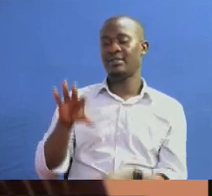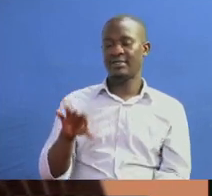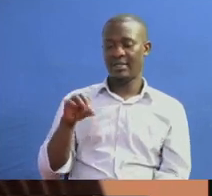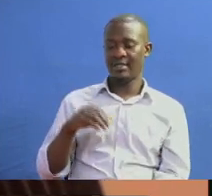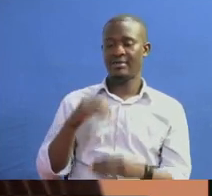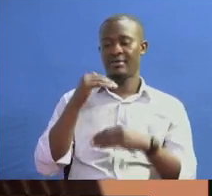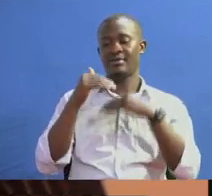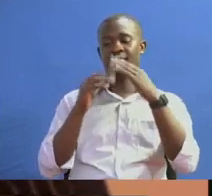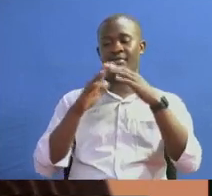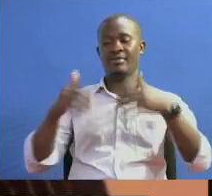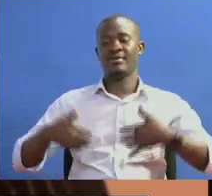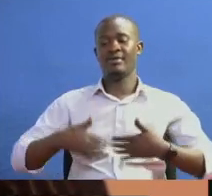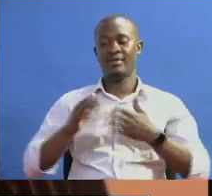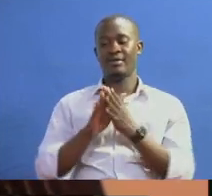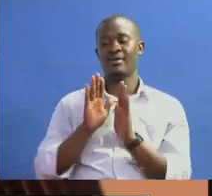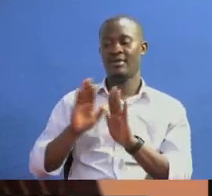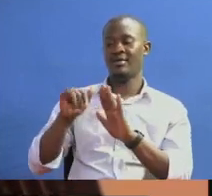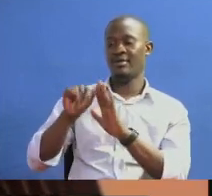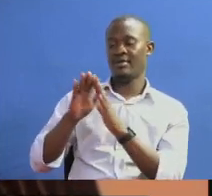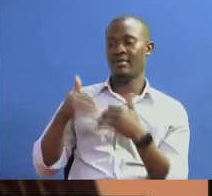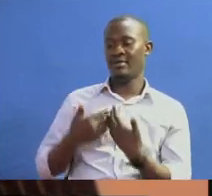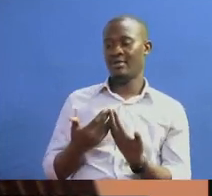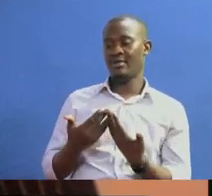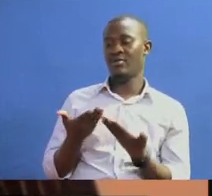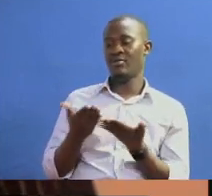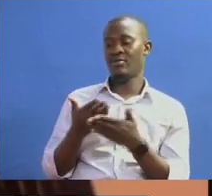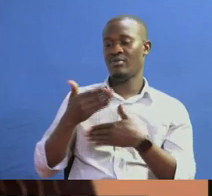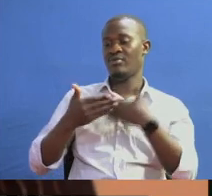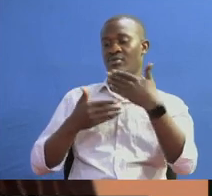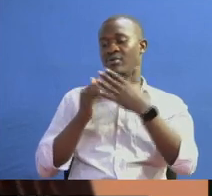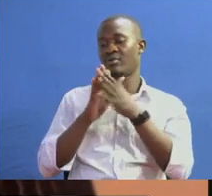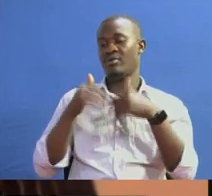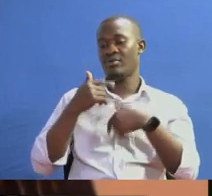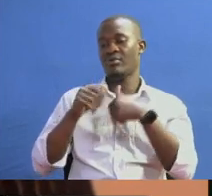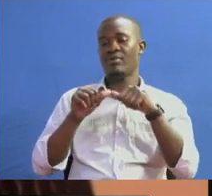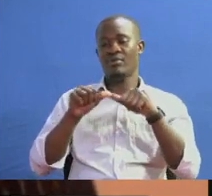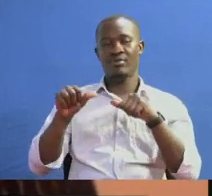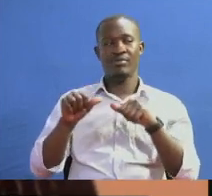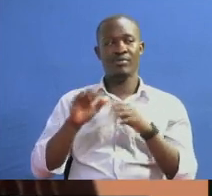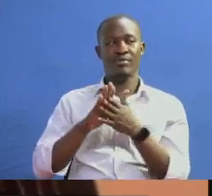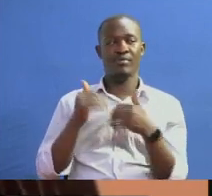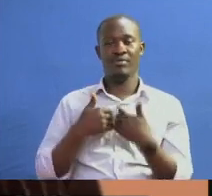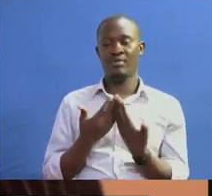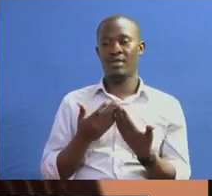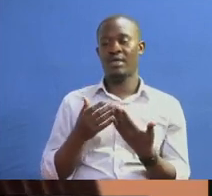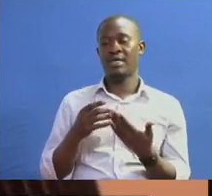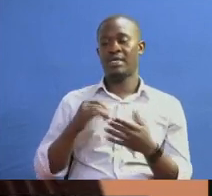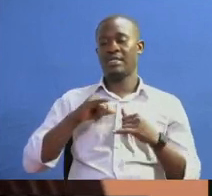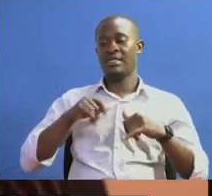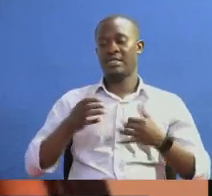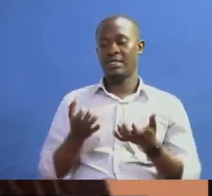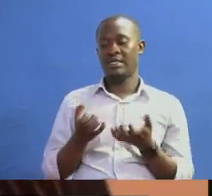as young people. Let us own our space as youth. And with this, I think we're really going to go far as a country. We just need the